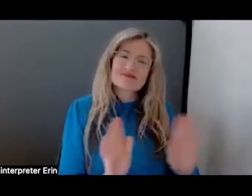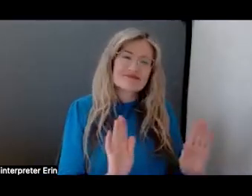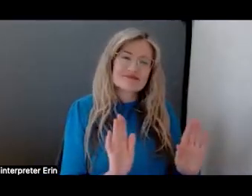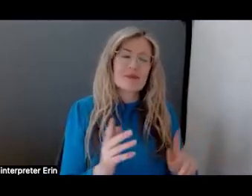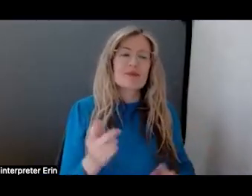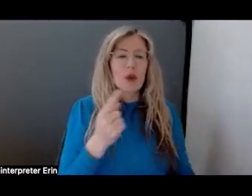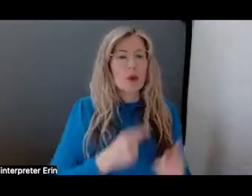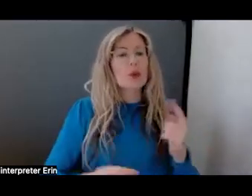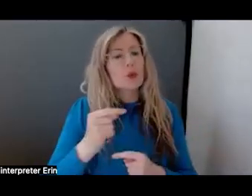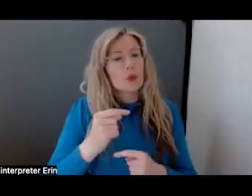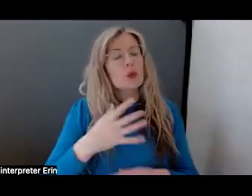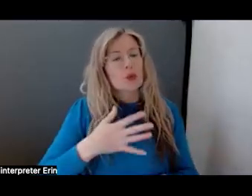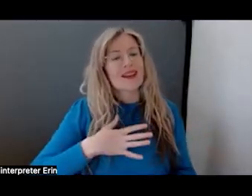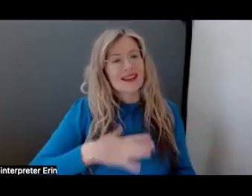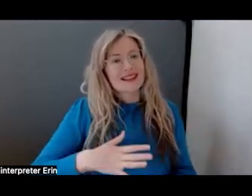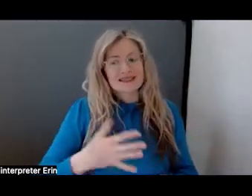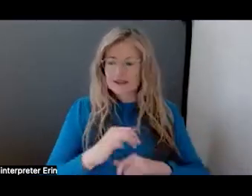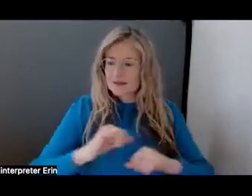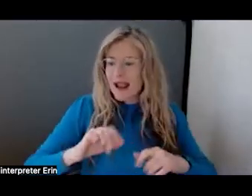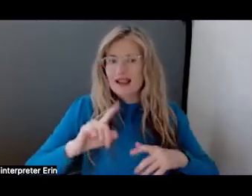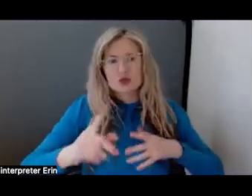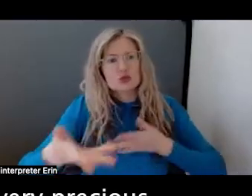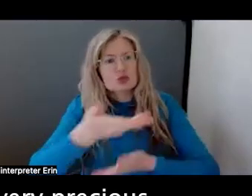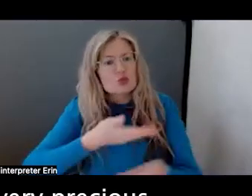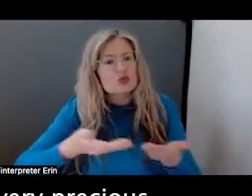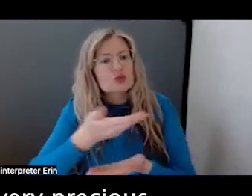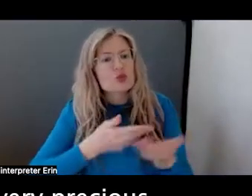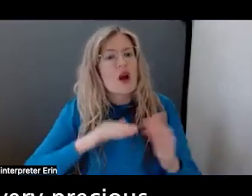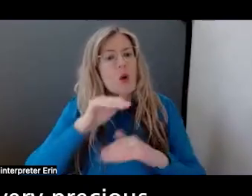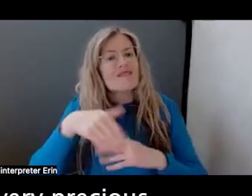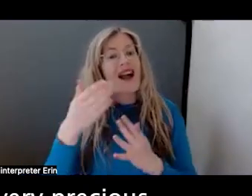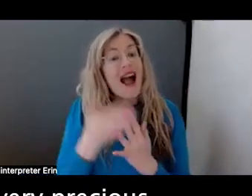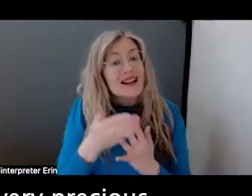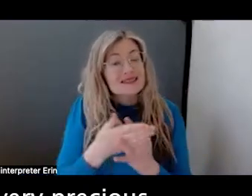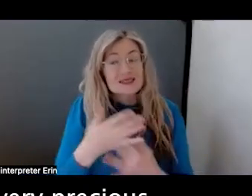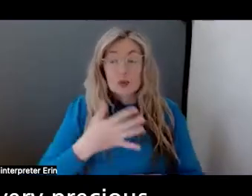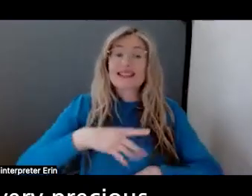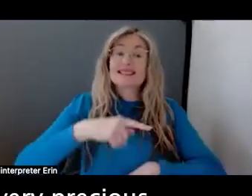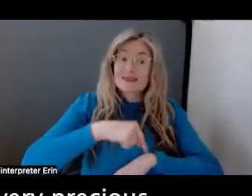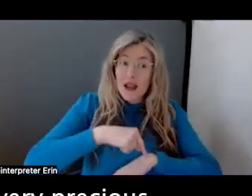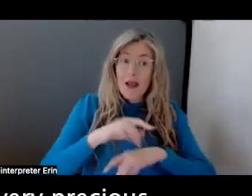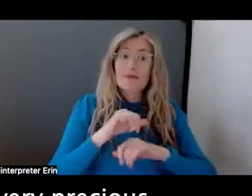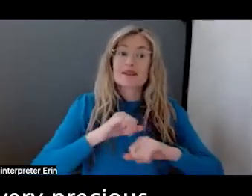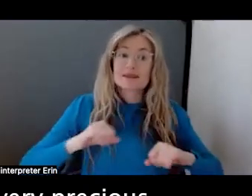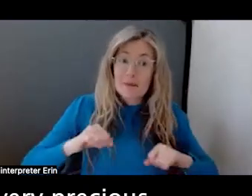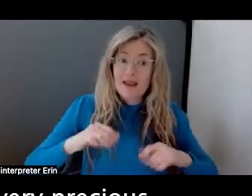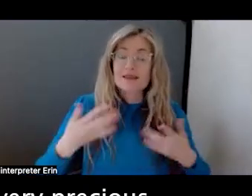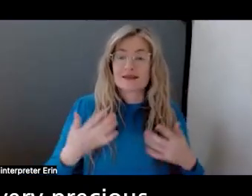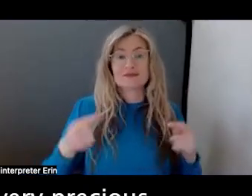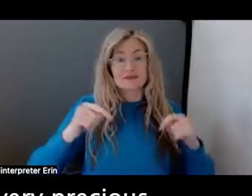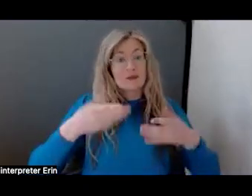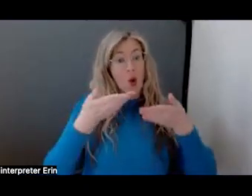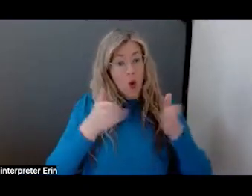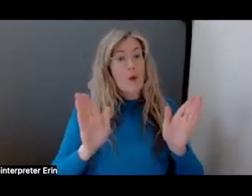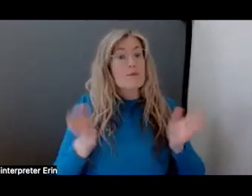together about access. And it takes time to do that. It takes time and space. And Open Dialogo was very precious in